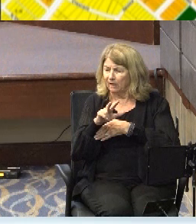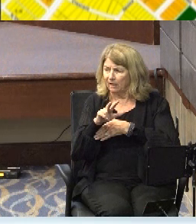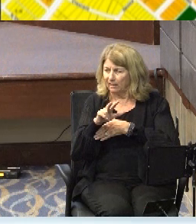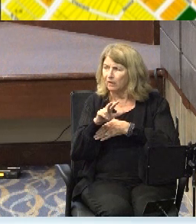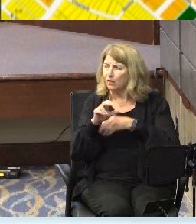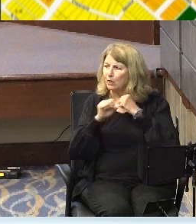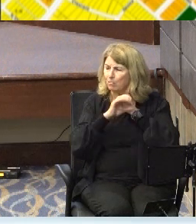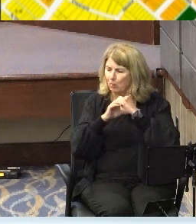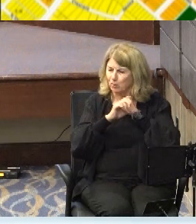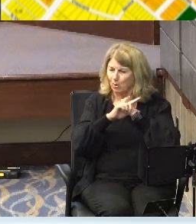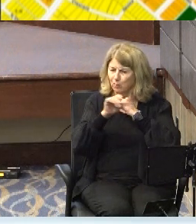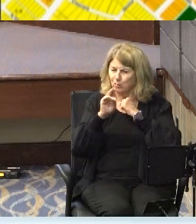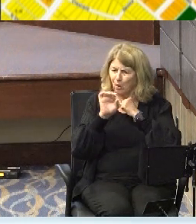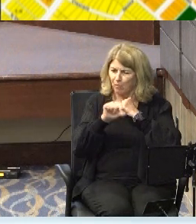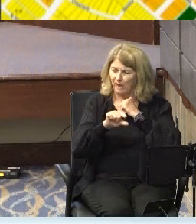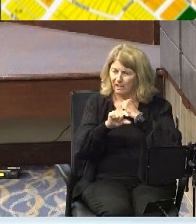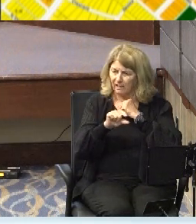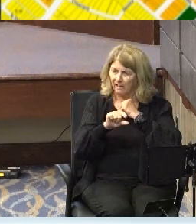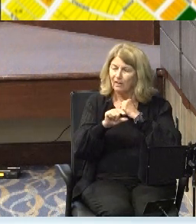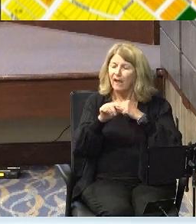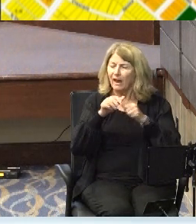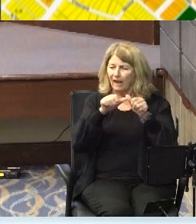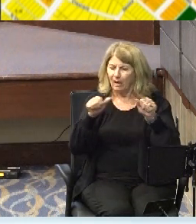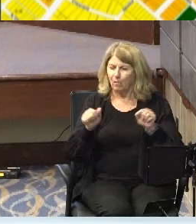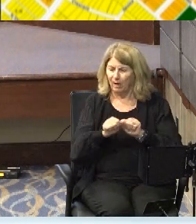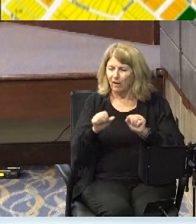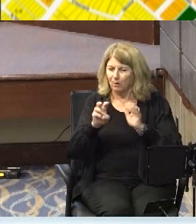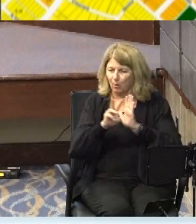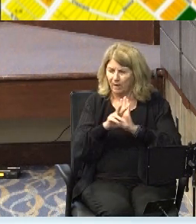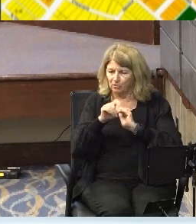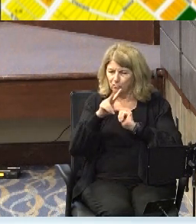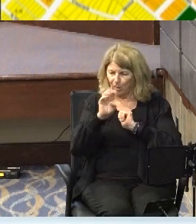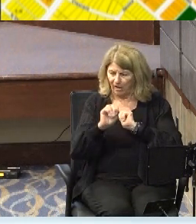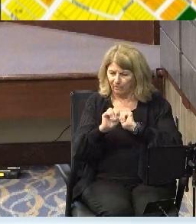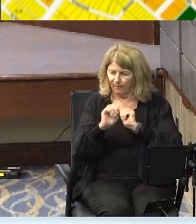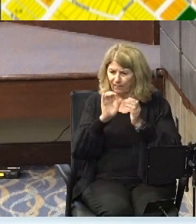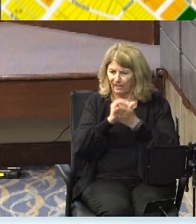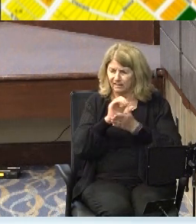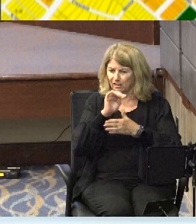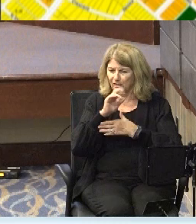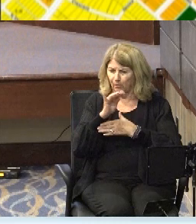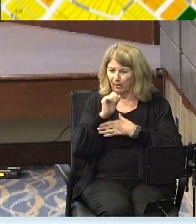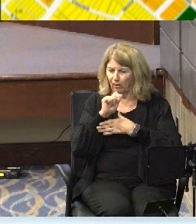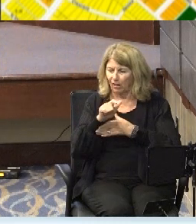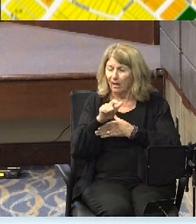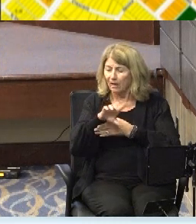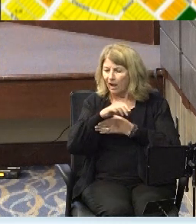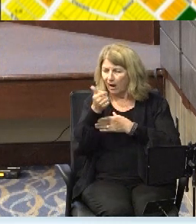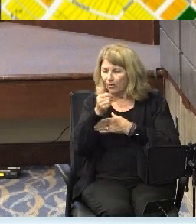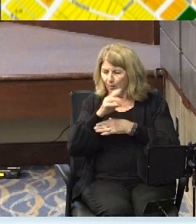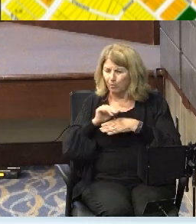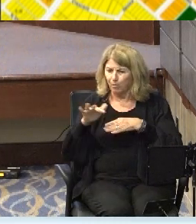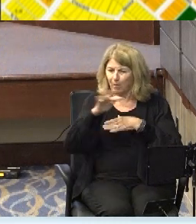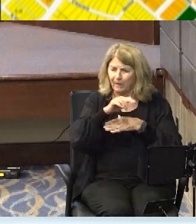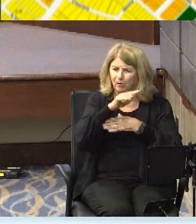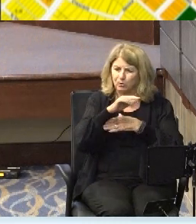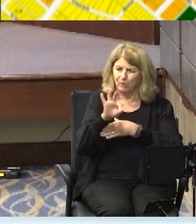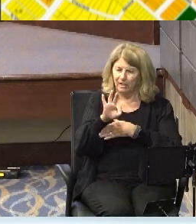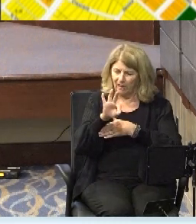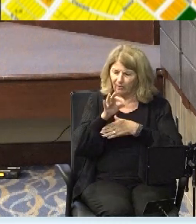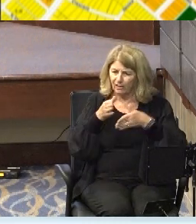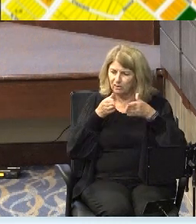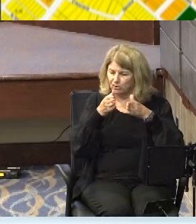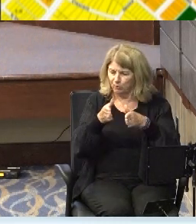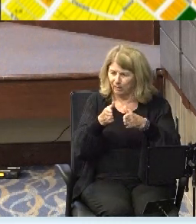zoning in the area has frontage on Waco Drive, which is classified as arterial. The property fronts on 29th Street, which is classified as a local